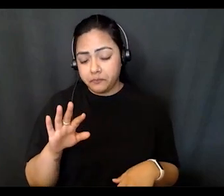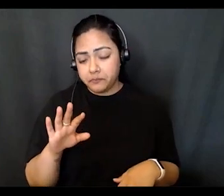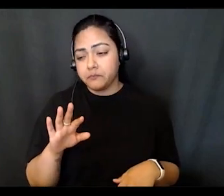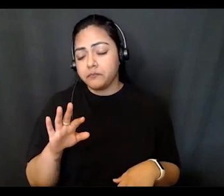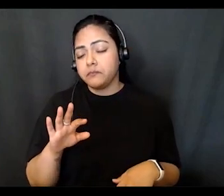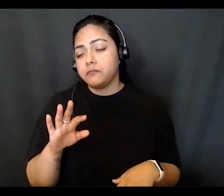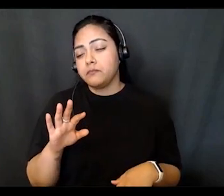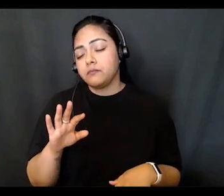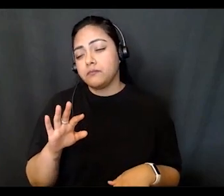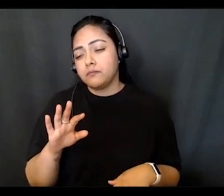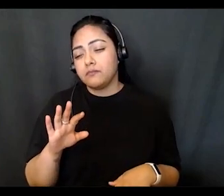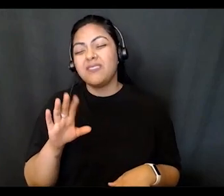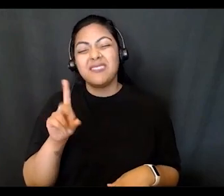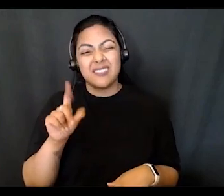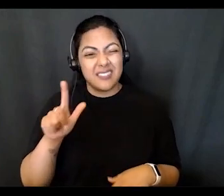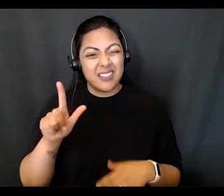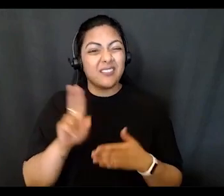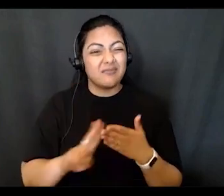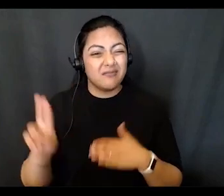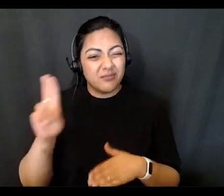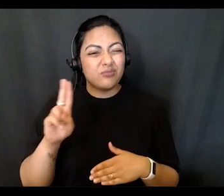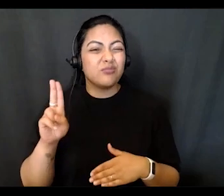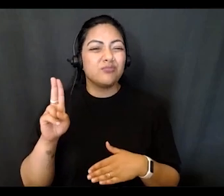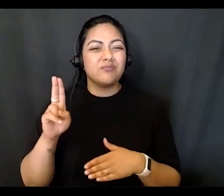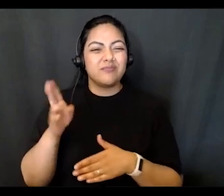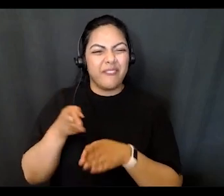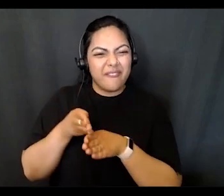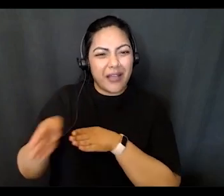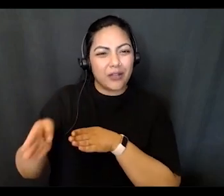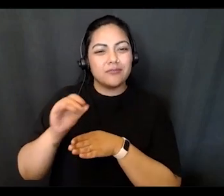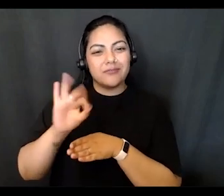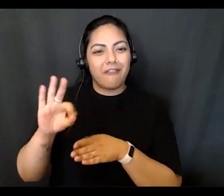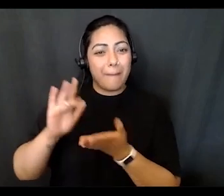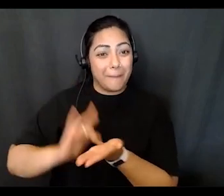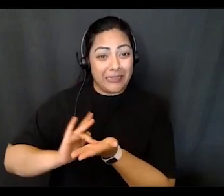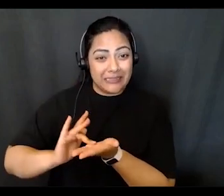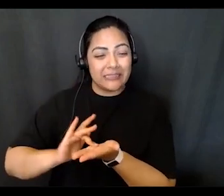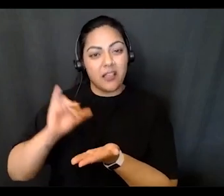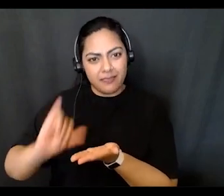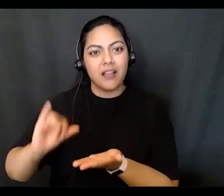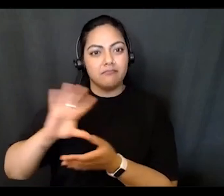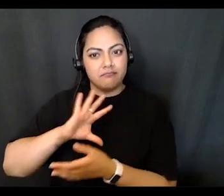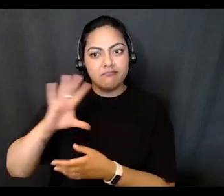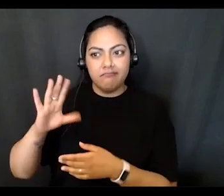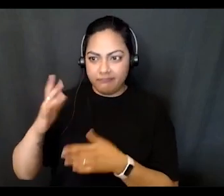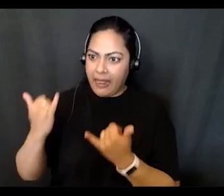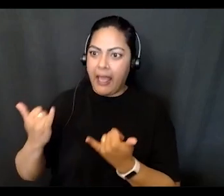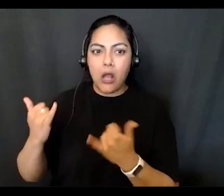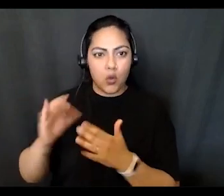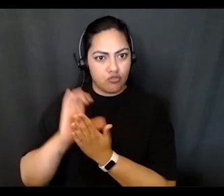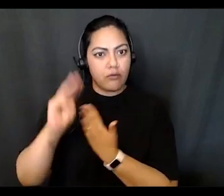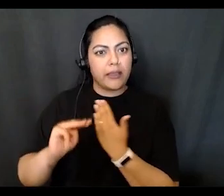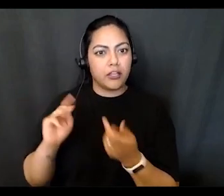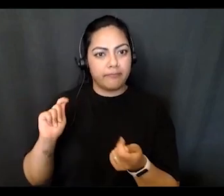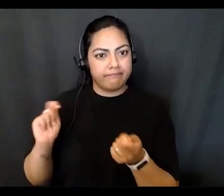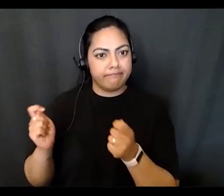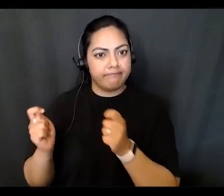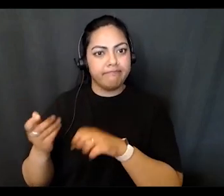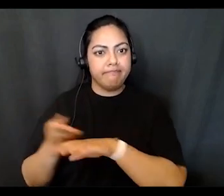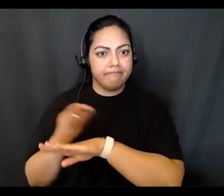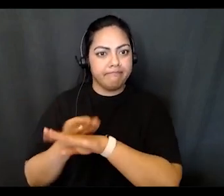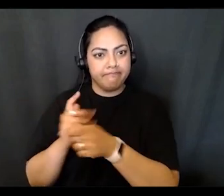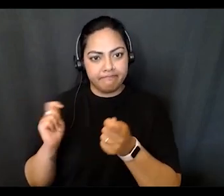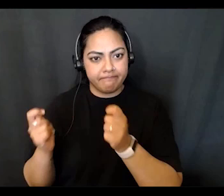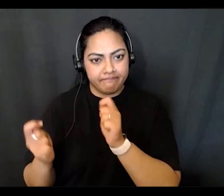our Dalhousie Faculty of Medicine has been involved in curriculum refresh. And part of